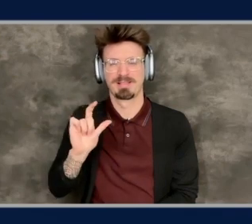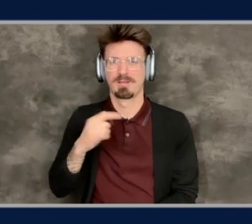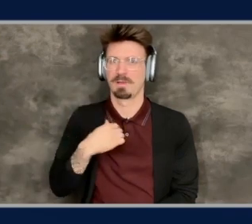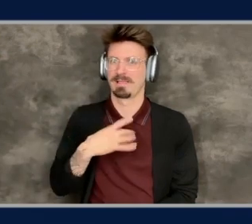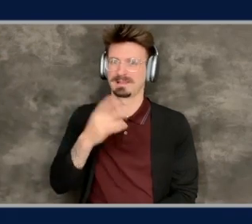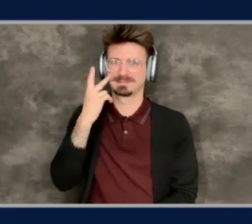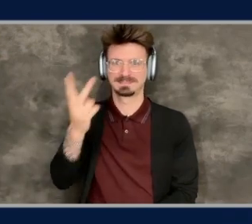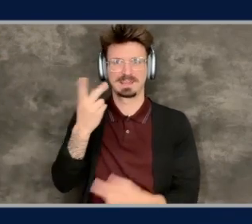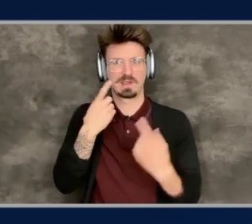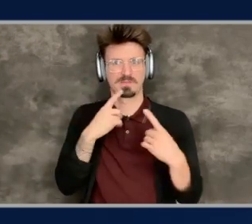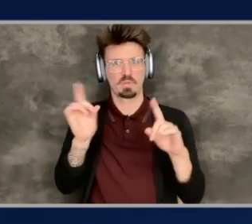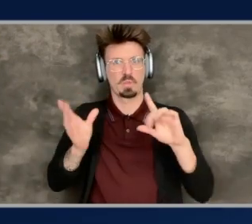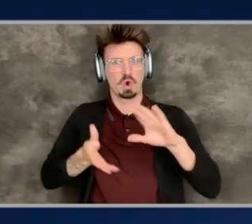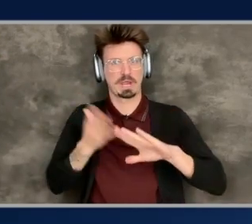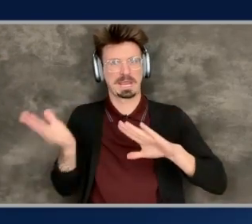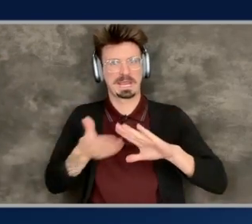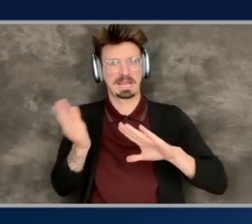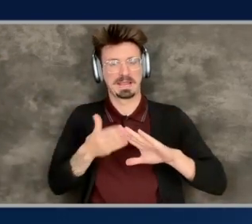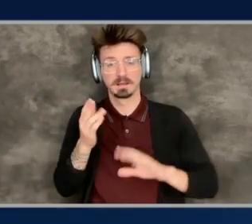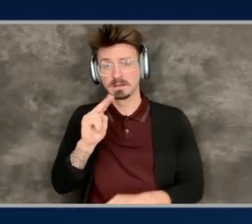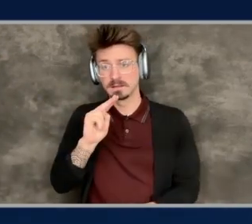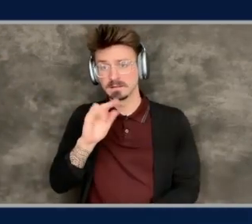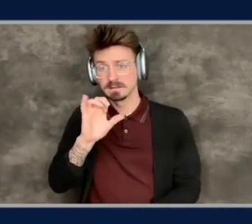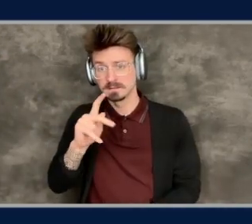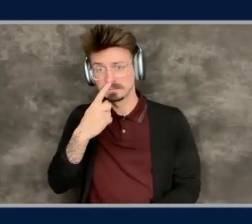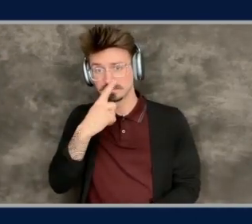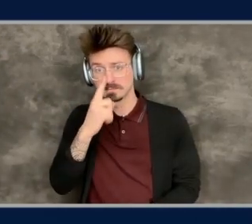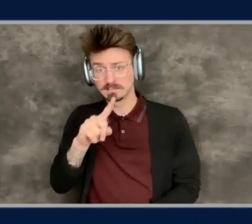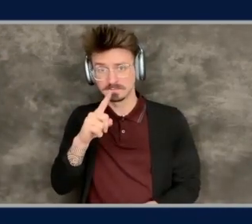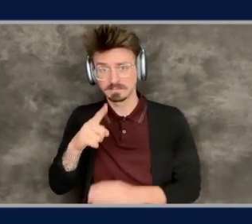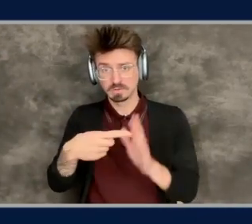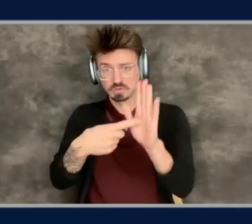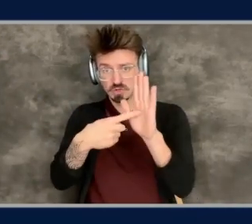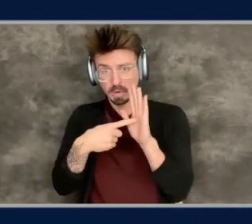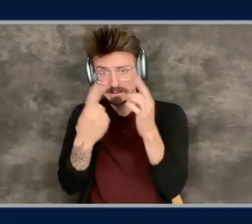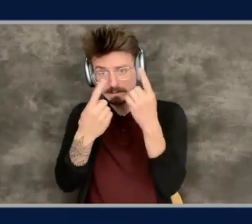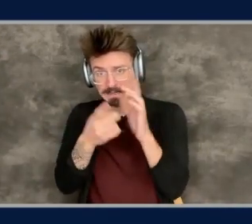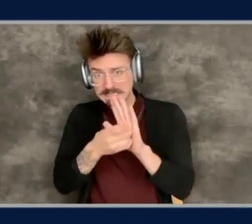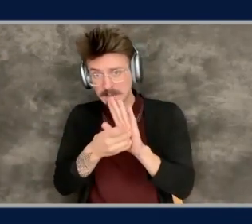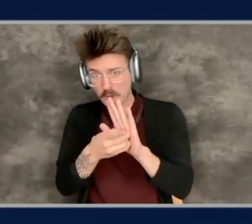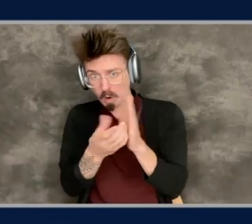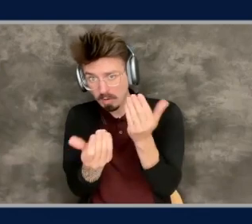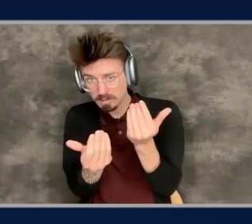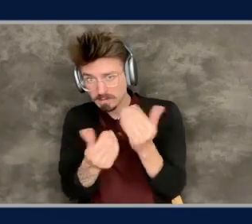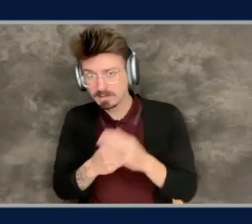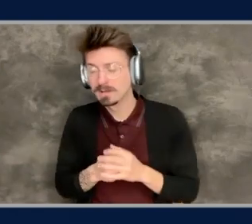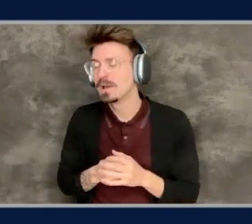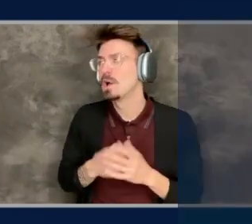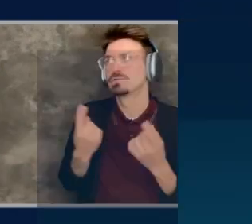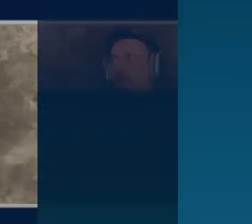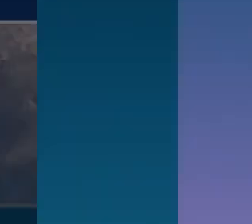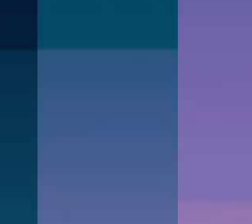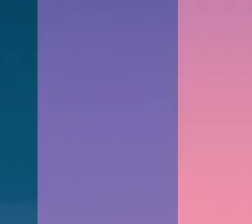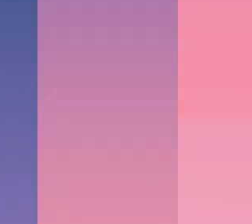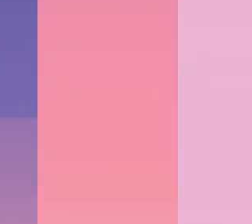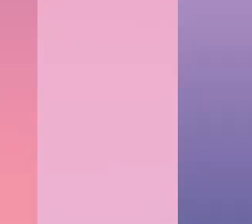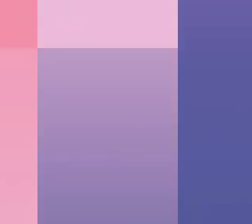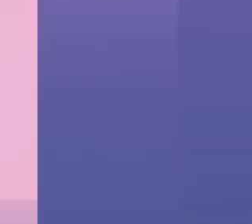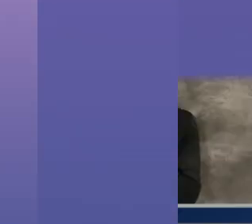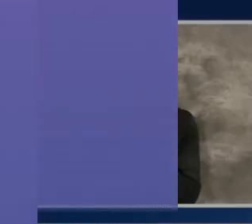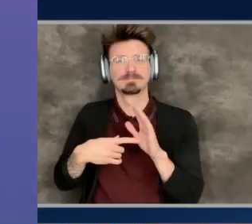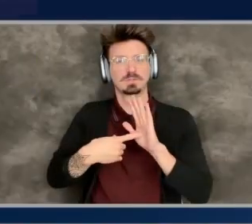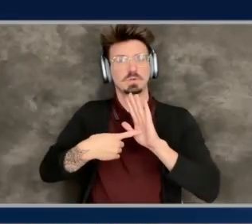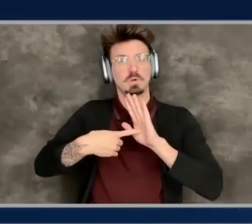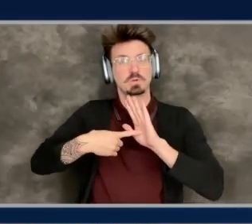actually explore this with Amazon Q? Are you going to show us something, a demo perhaps? It's always great if you can show an actual demo of all what's happening and